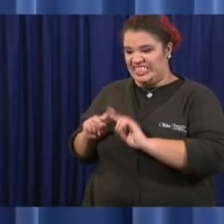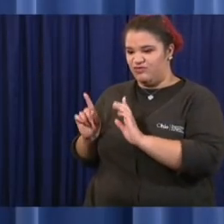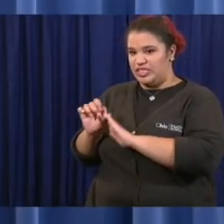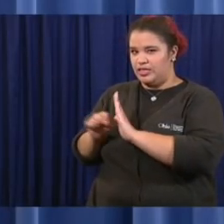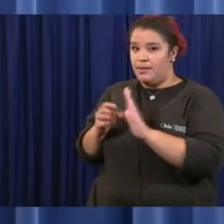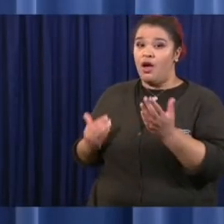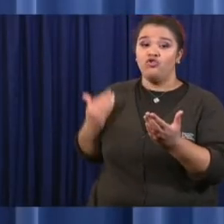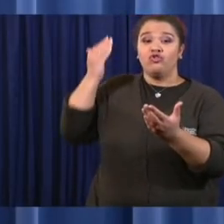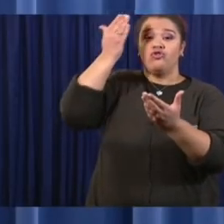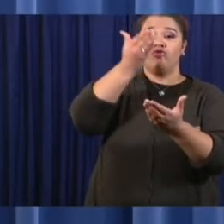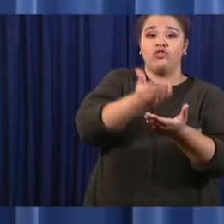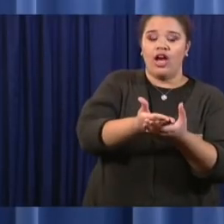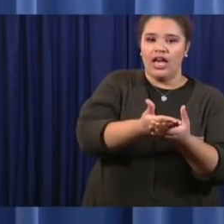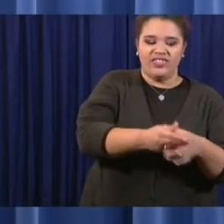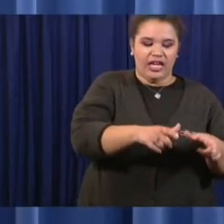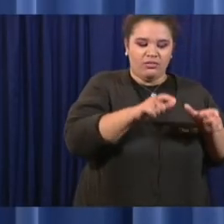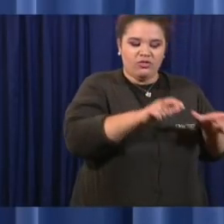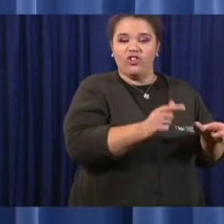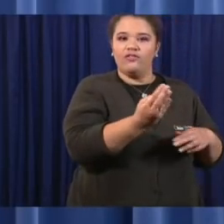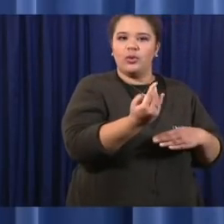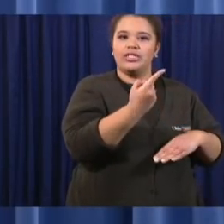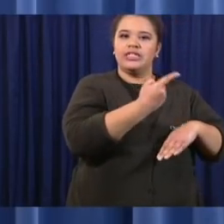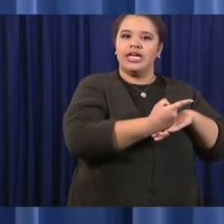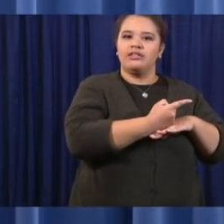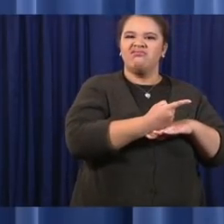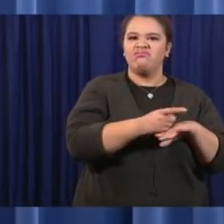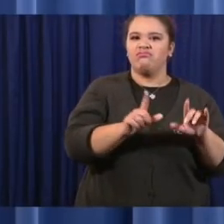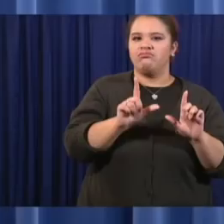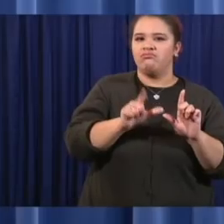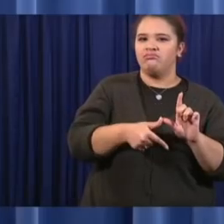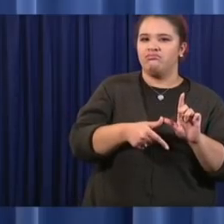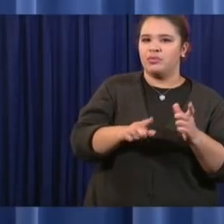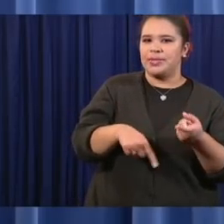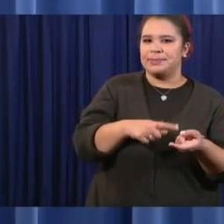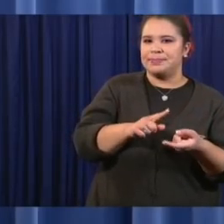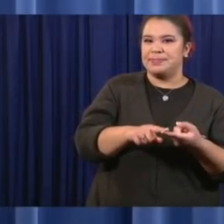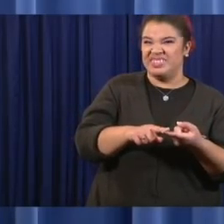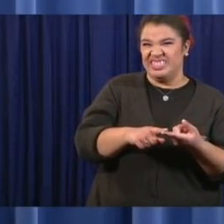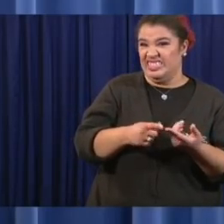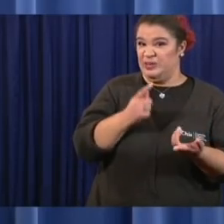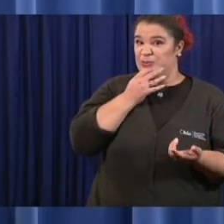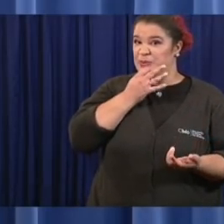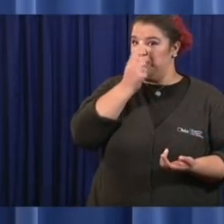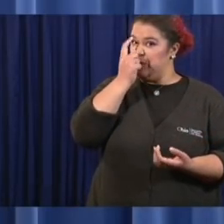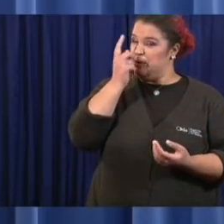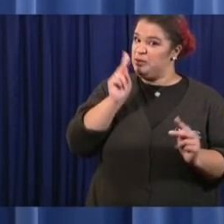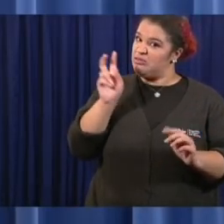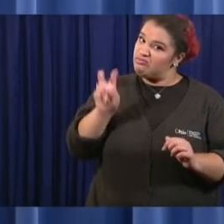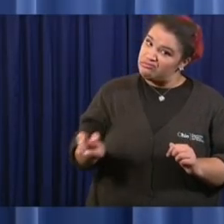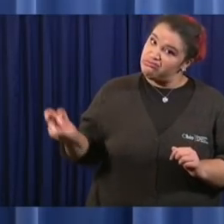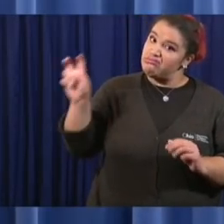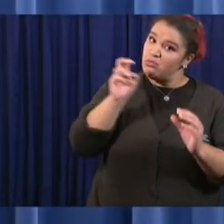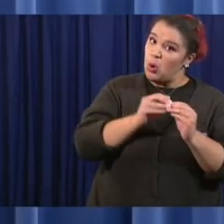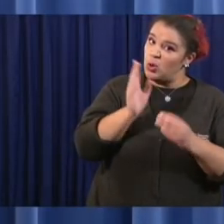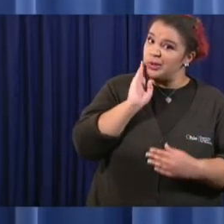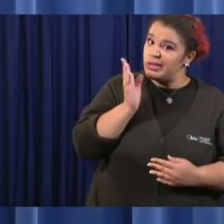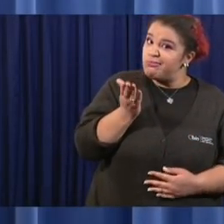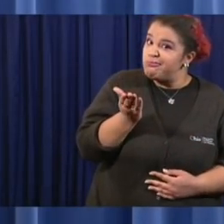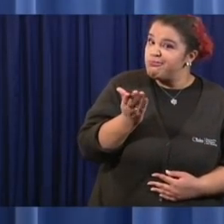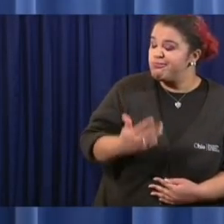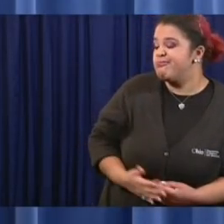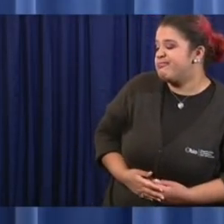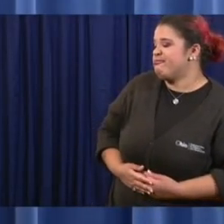to probably travel more? We've got to look at that. There's